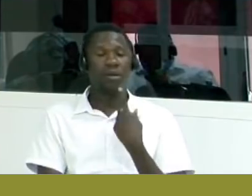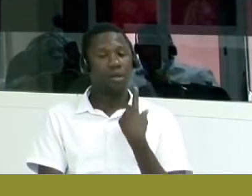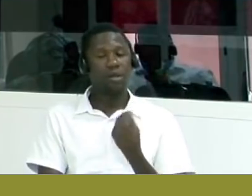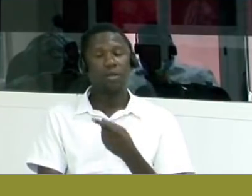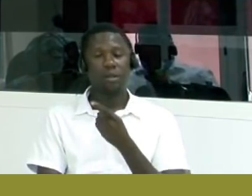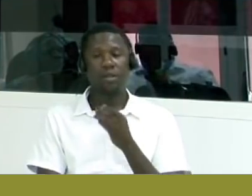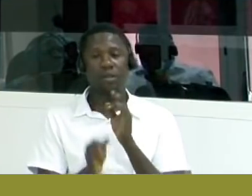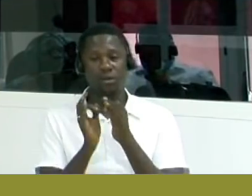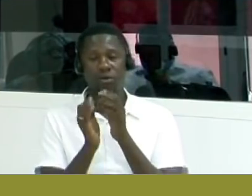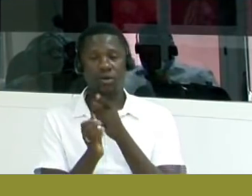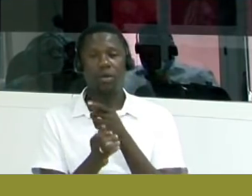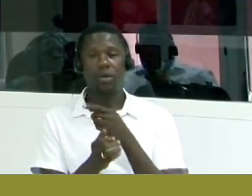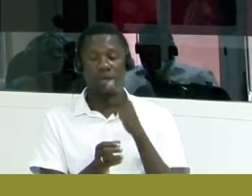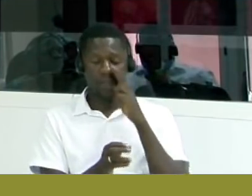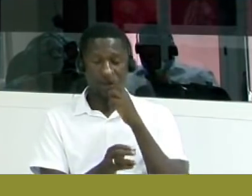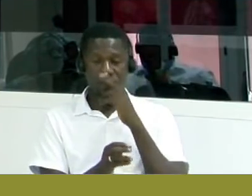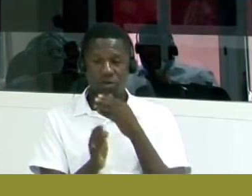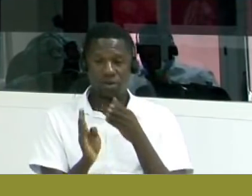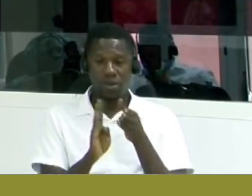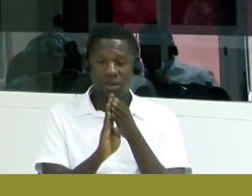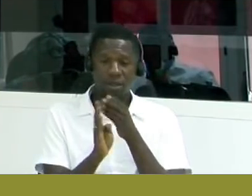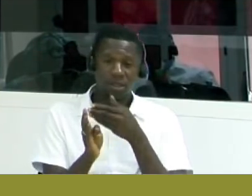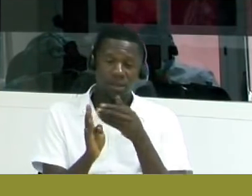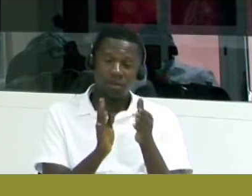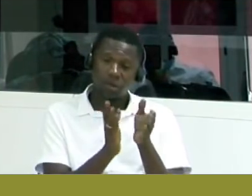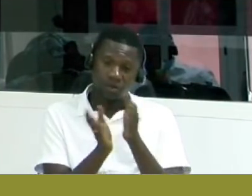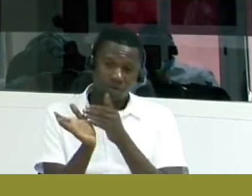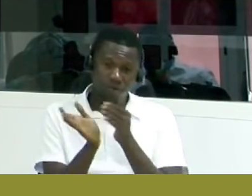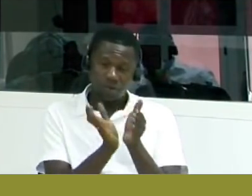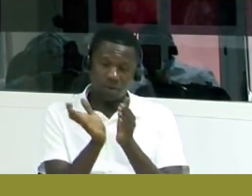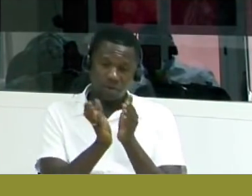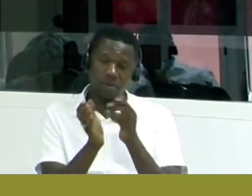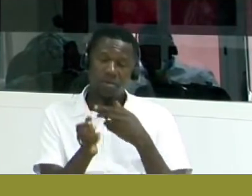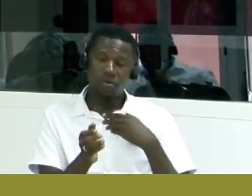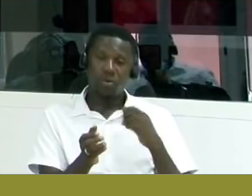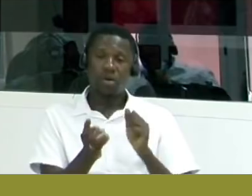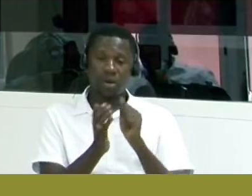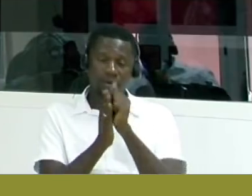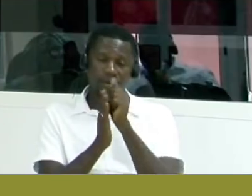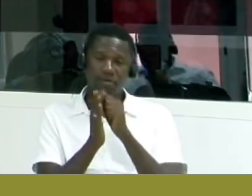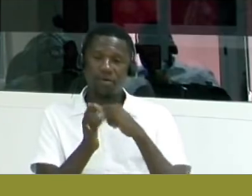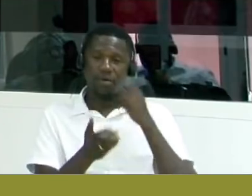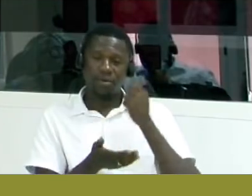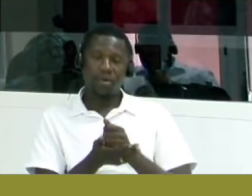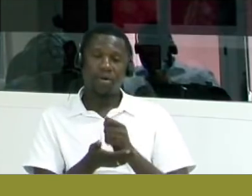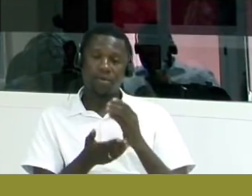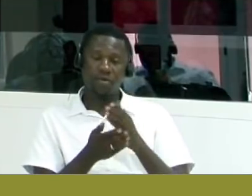I tried to encourage them to apply for a permit before I left for the airport.